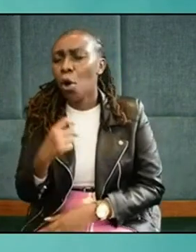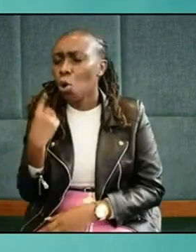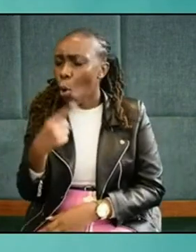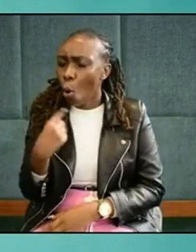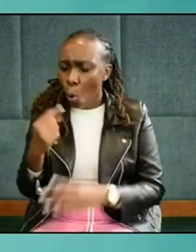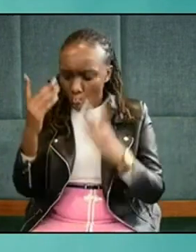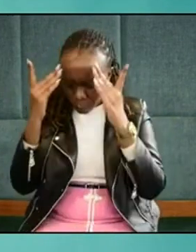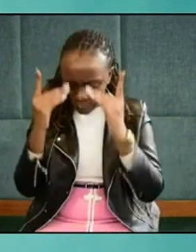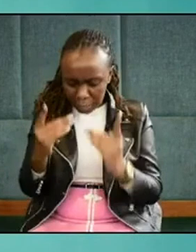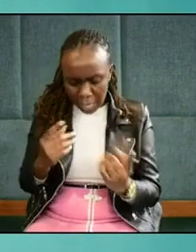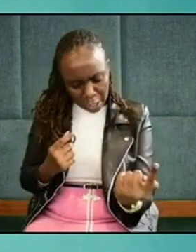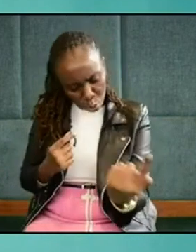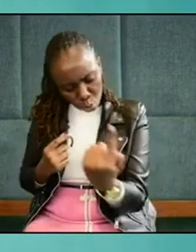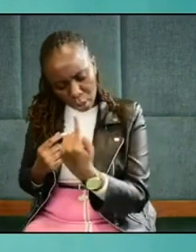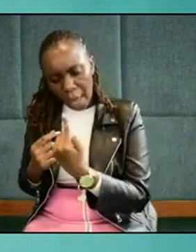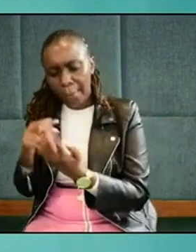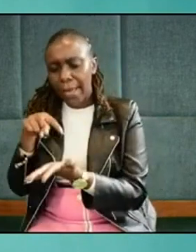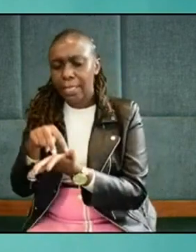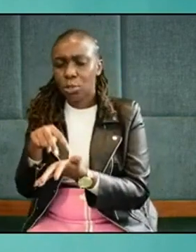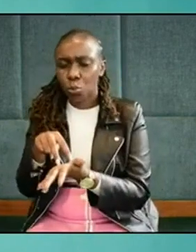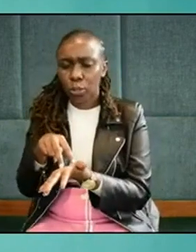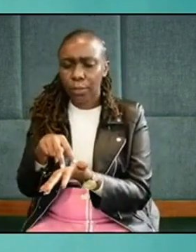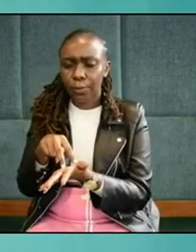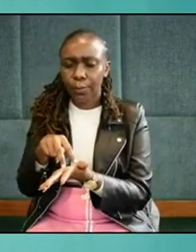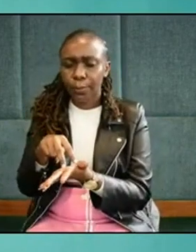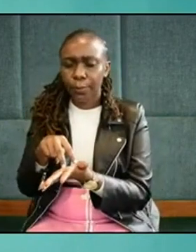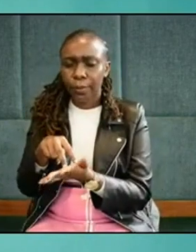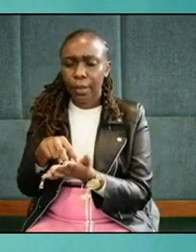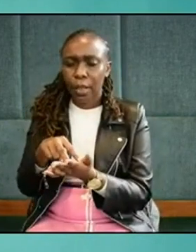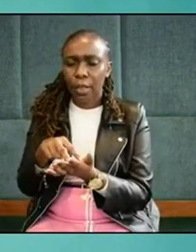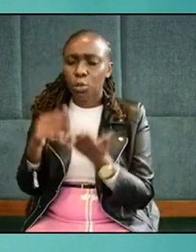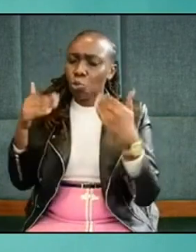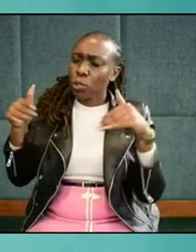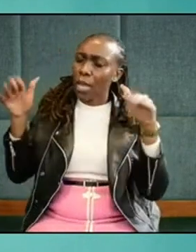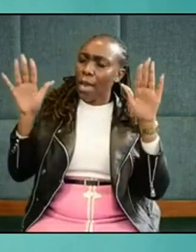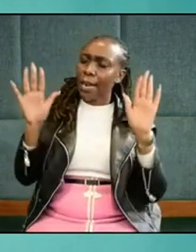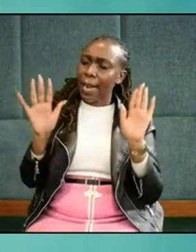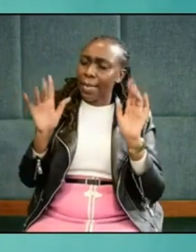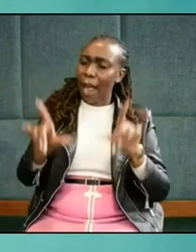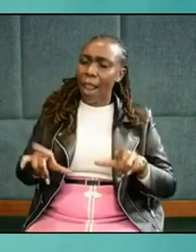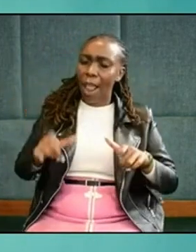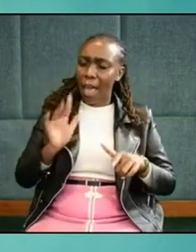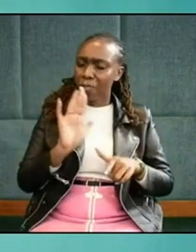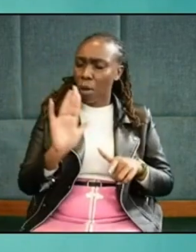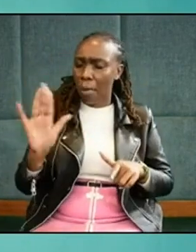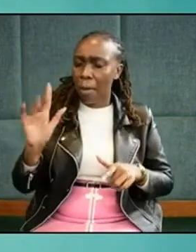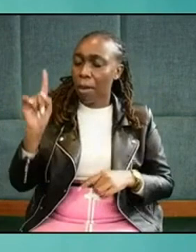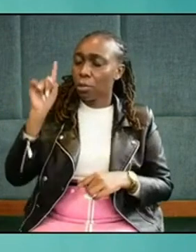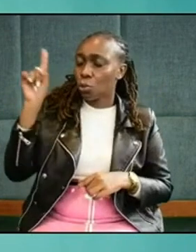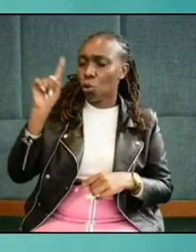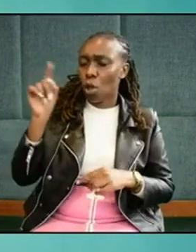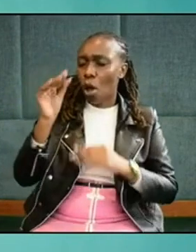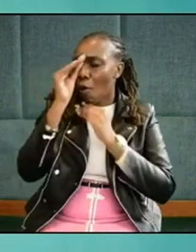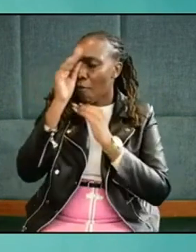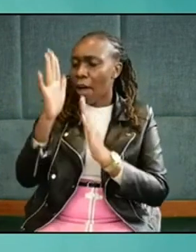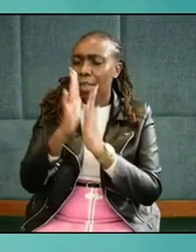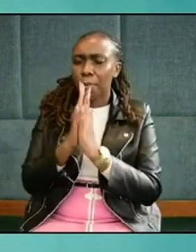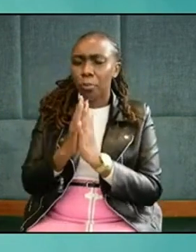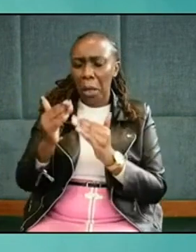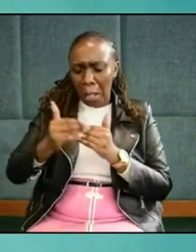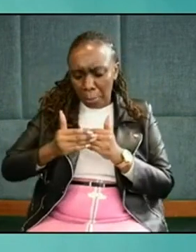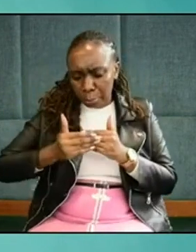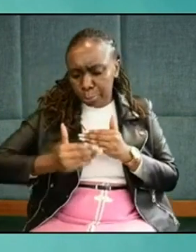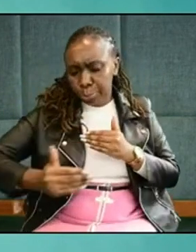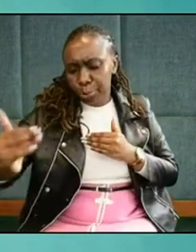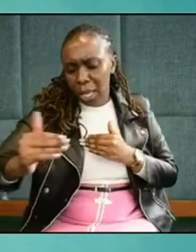have stood, Lord, to give their lives unto you. Oh, Father, I pray that from now henceforth